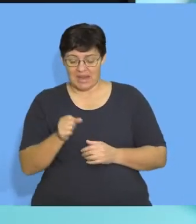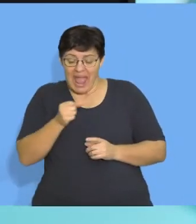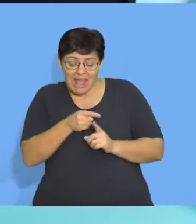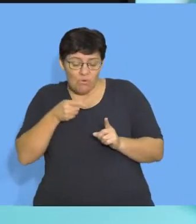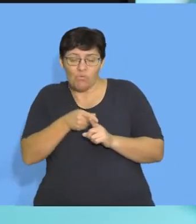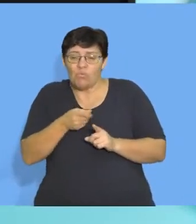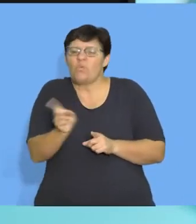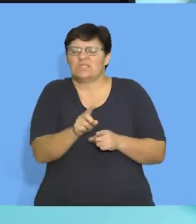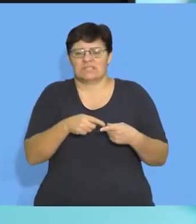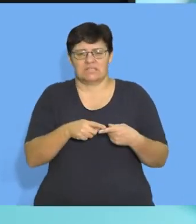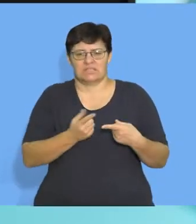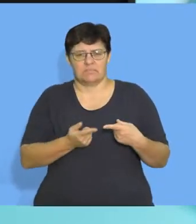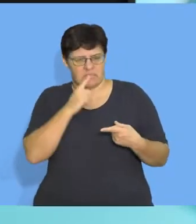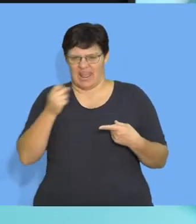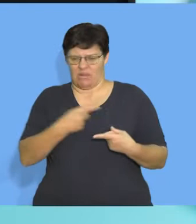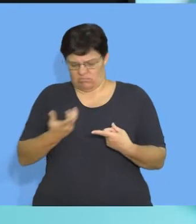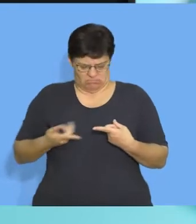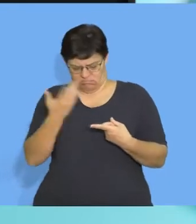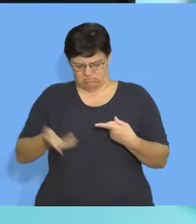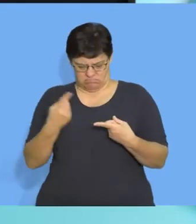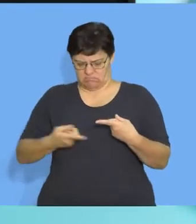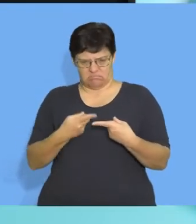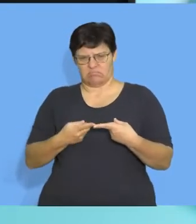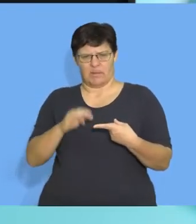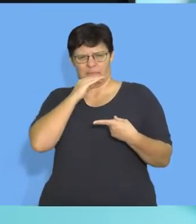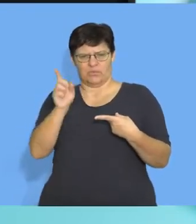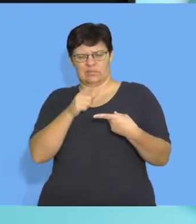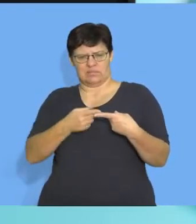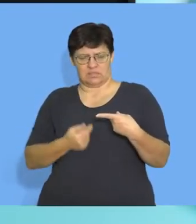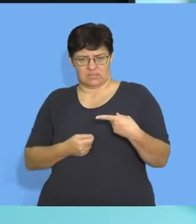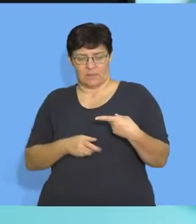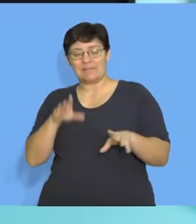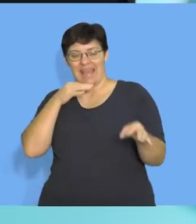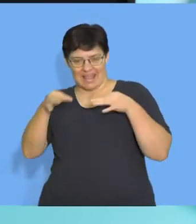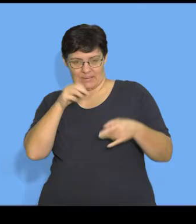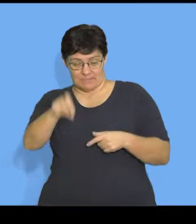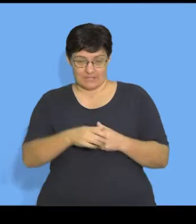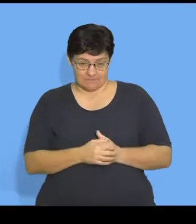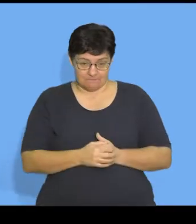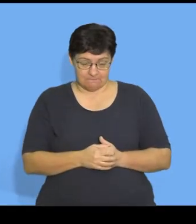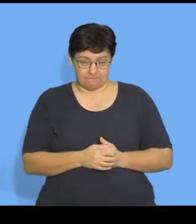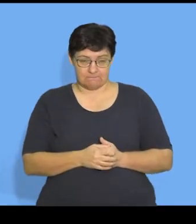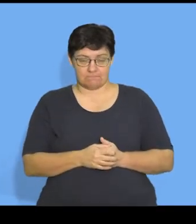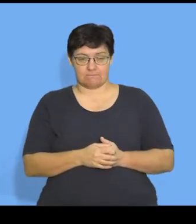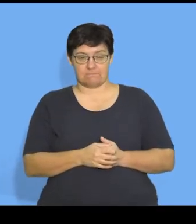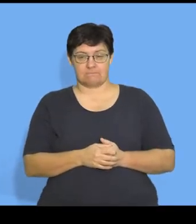it's just an arrow. What does it mean? You need to explain that to me, okay?